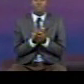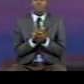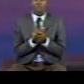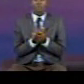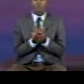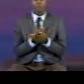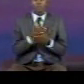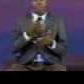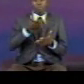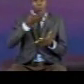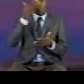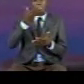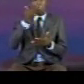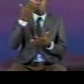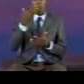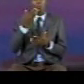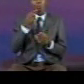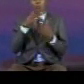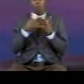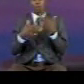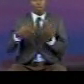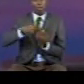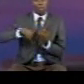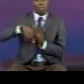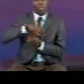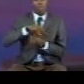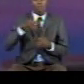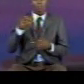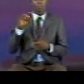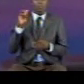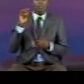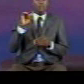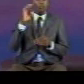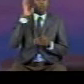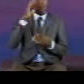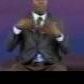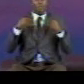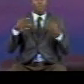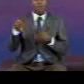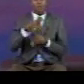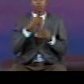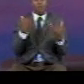smell around him, he will heal you tonight in Jesus' name.